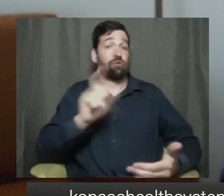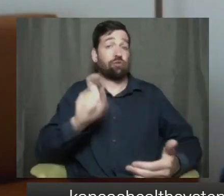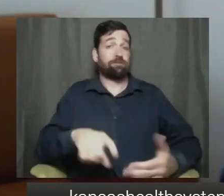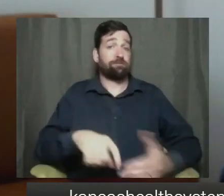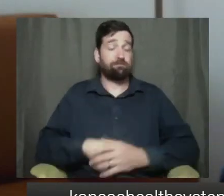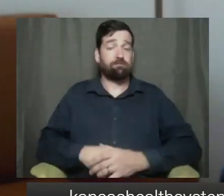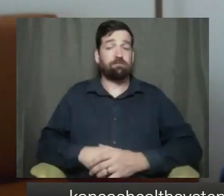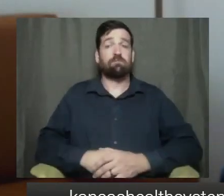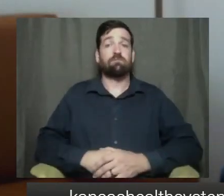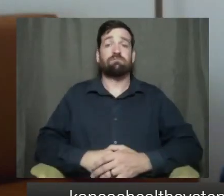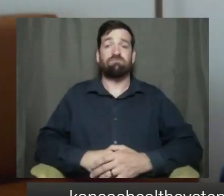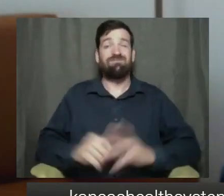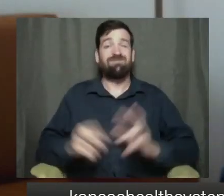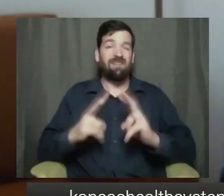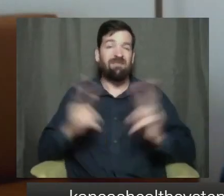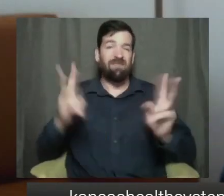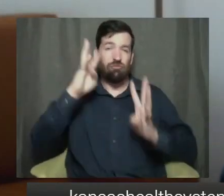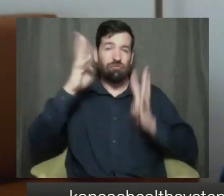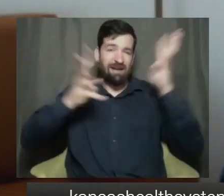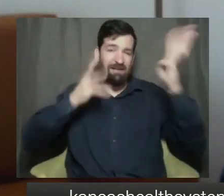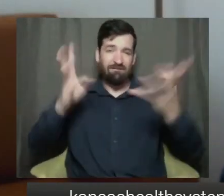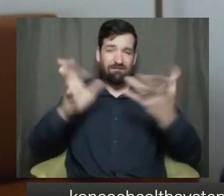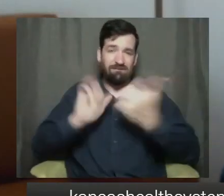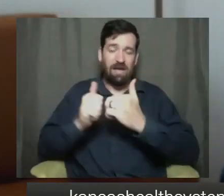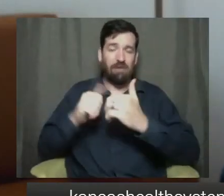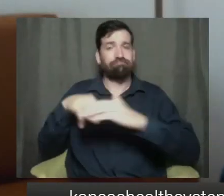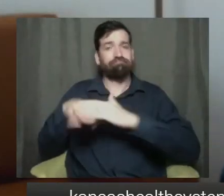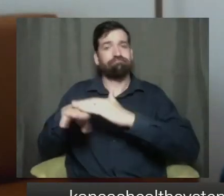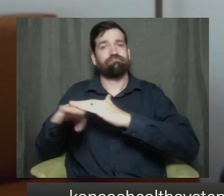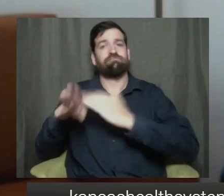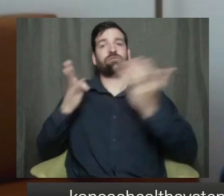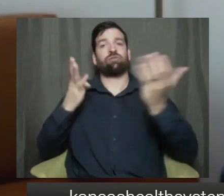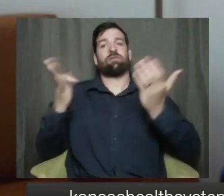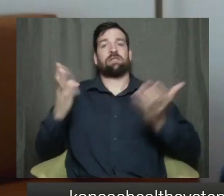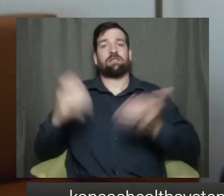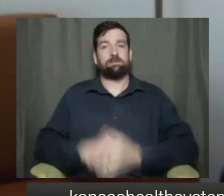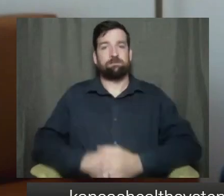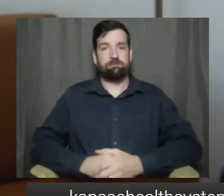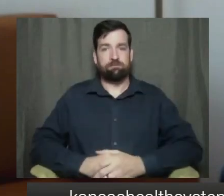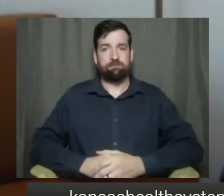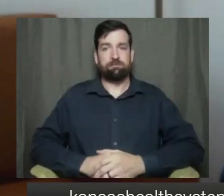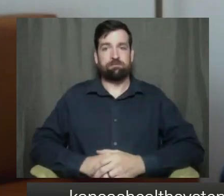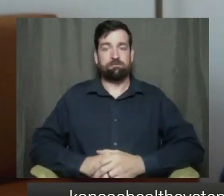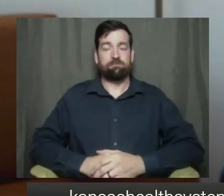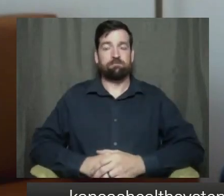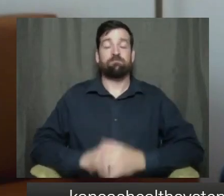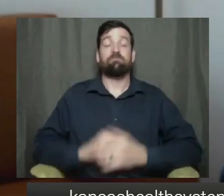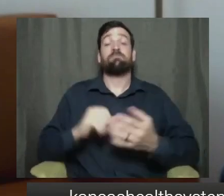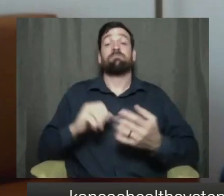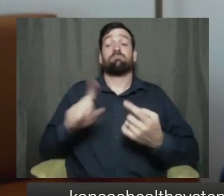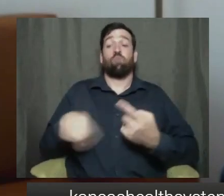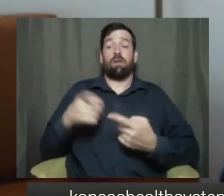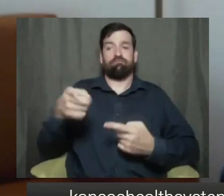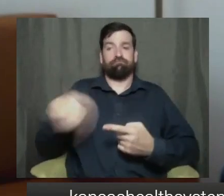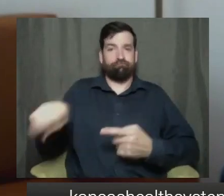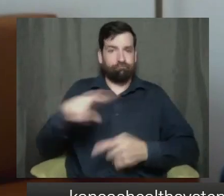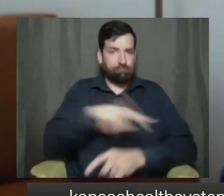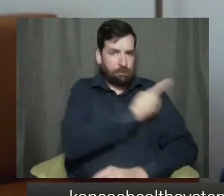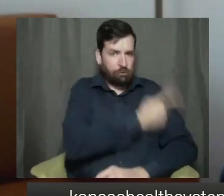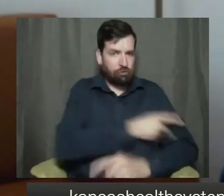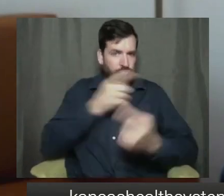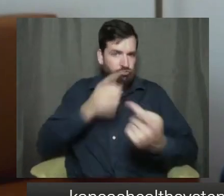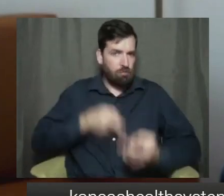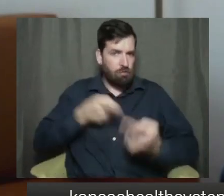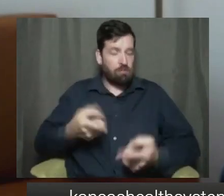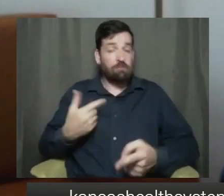get pretty creative about how to access services when a patient is having difficulty with that. So we do